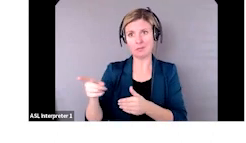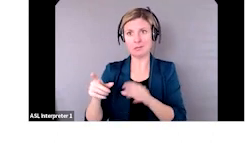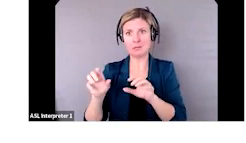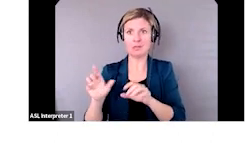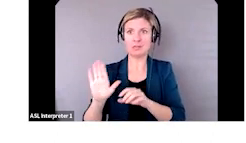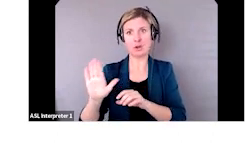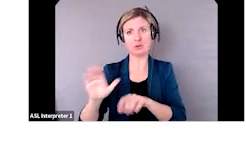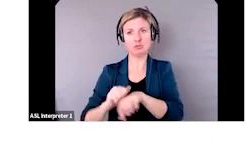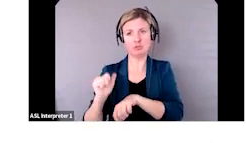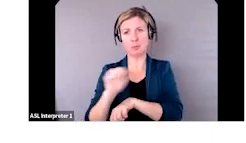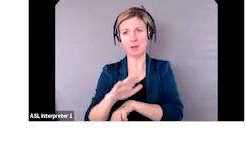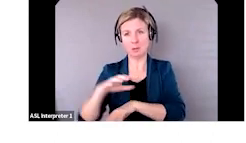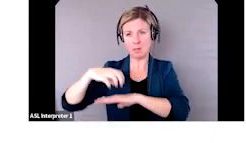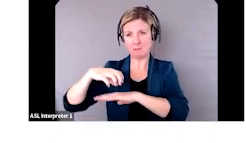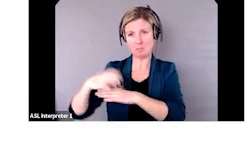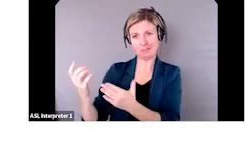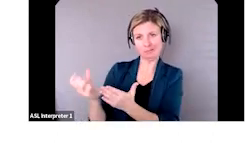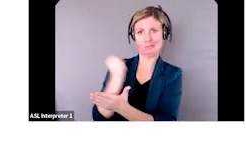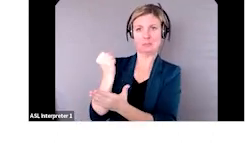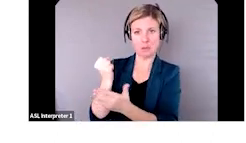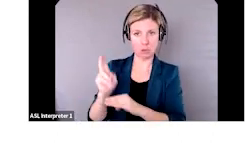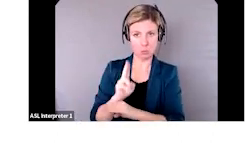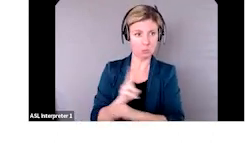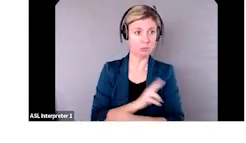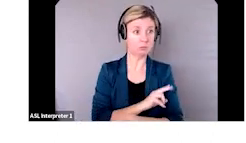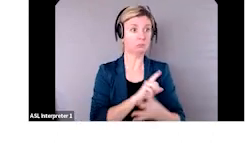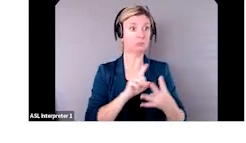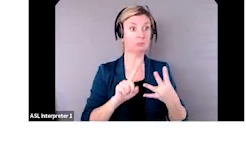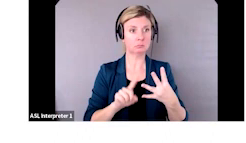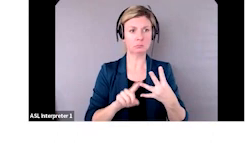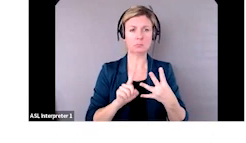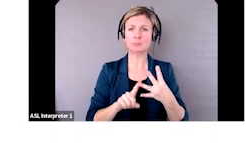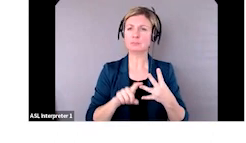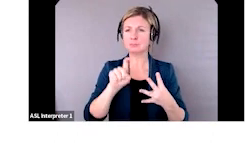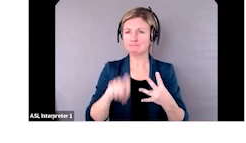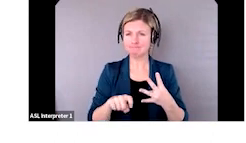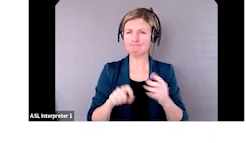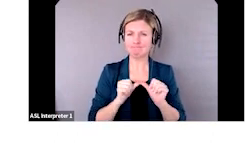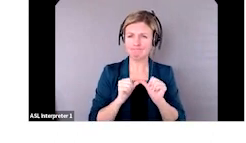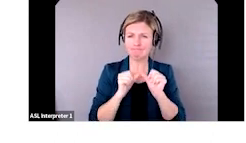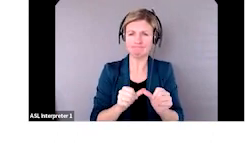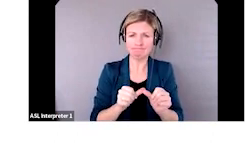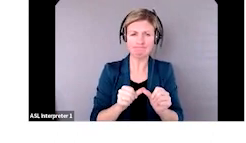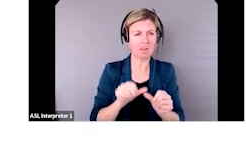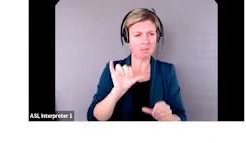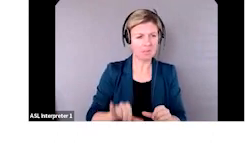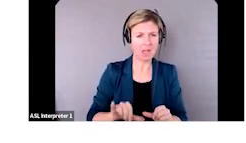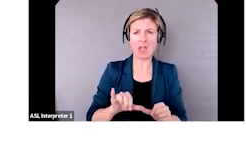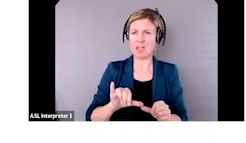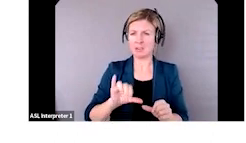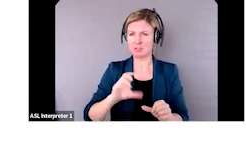is required to maintain Amazon as a channel. A lot of times when I'm talking to first-time customers and potential